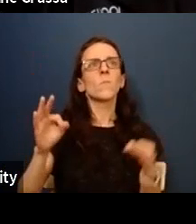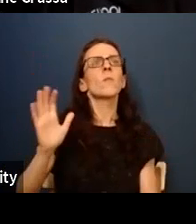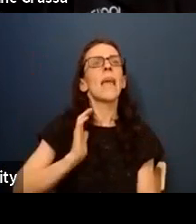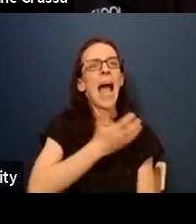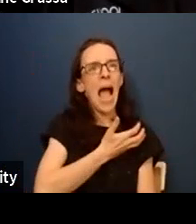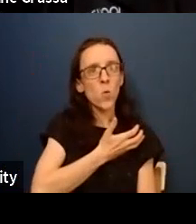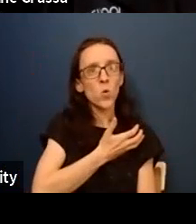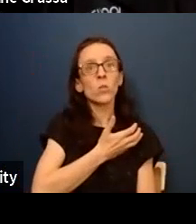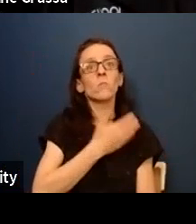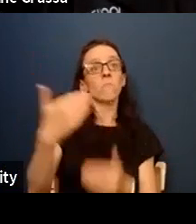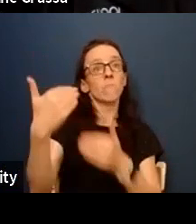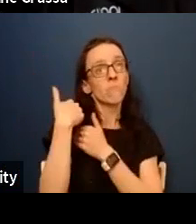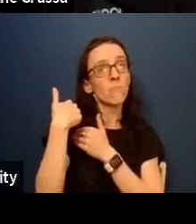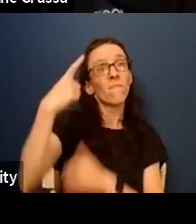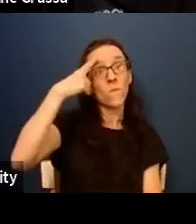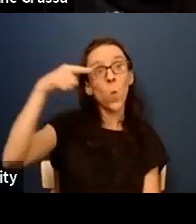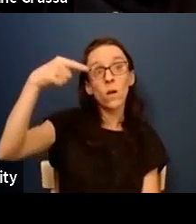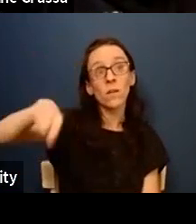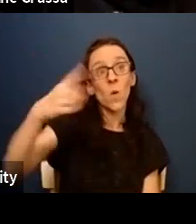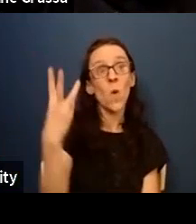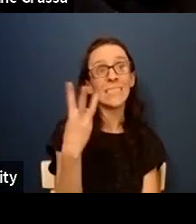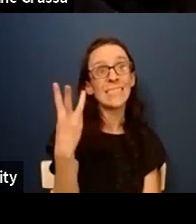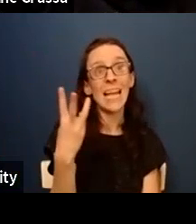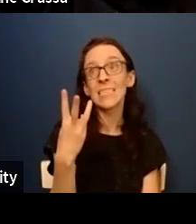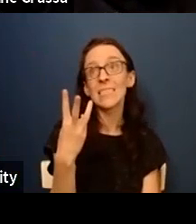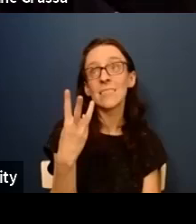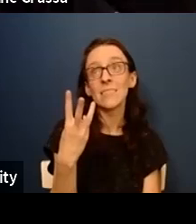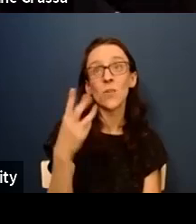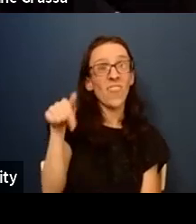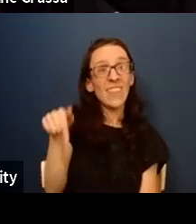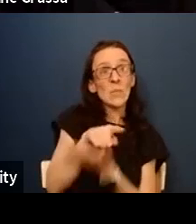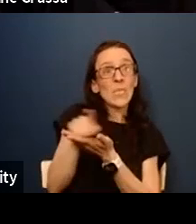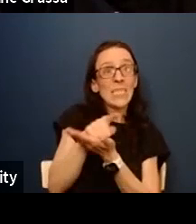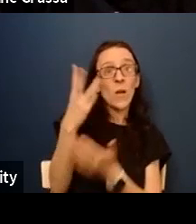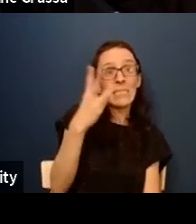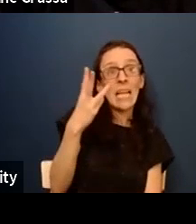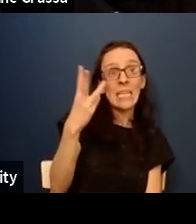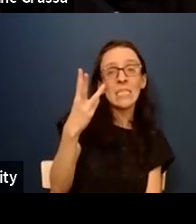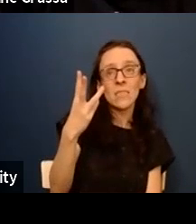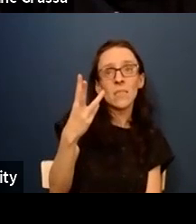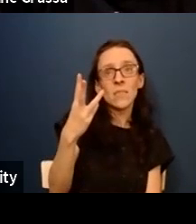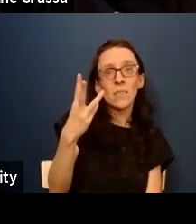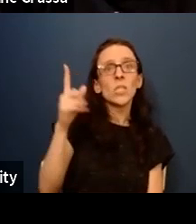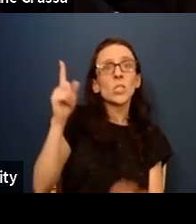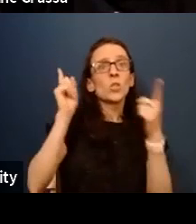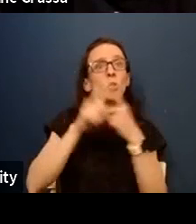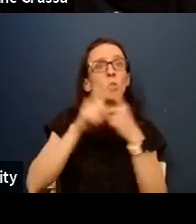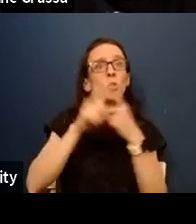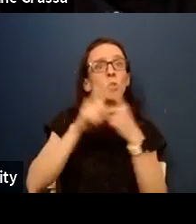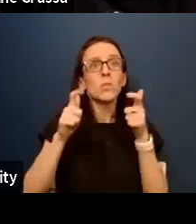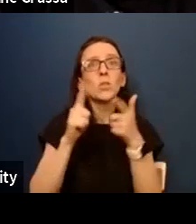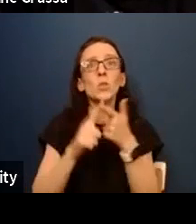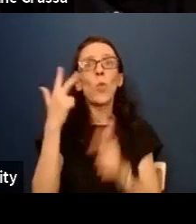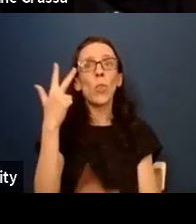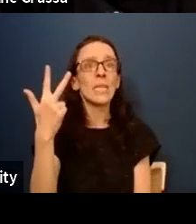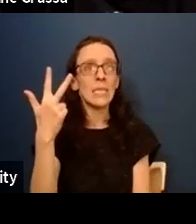charge for Wednesday is to get this down to 2 to 3. I'm at 3 now, we're